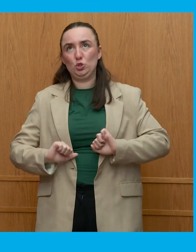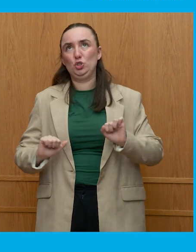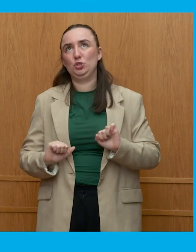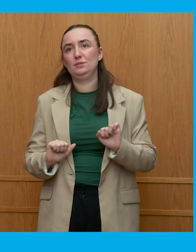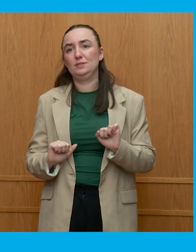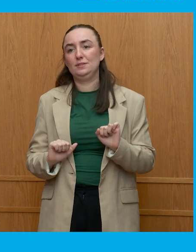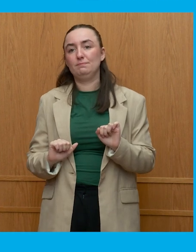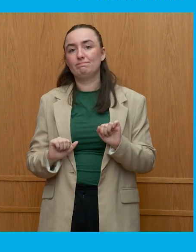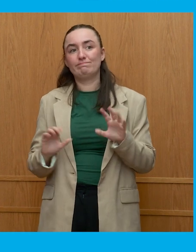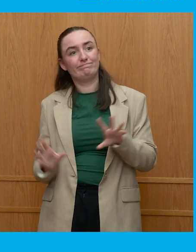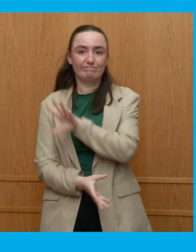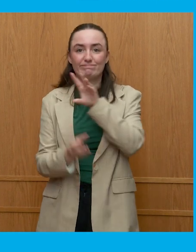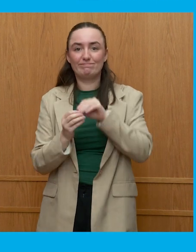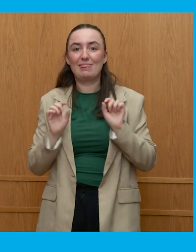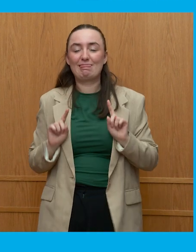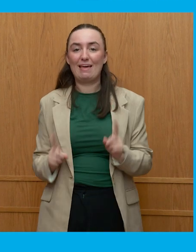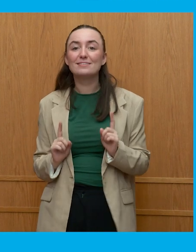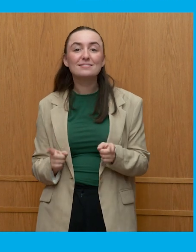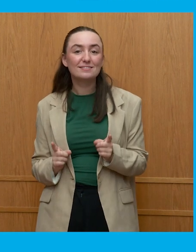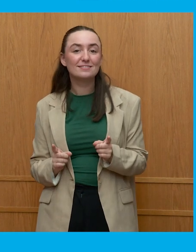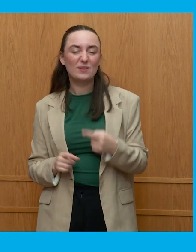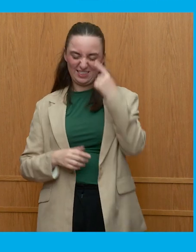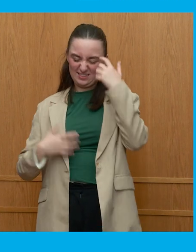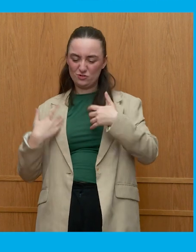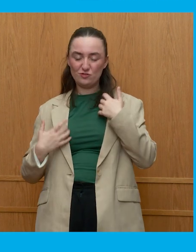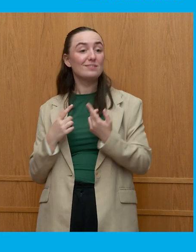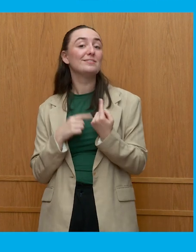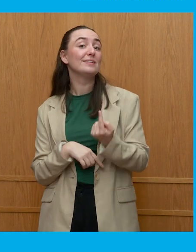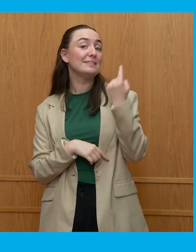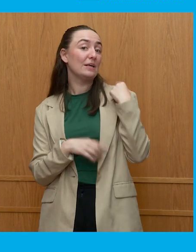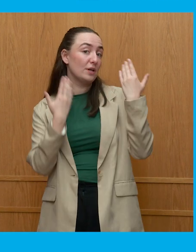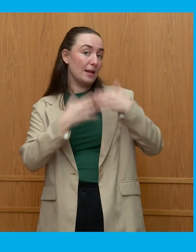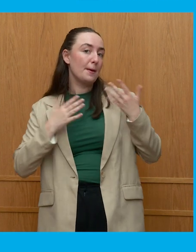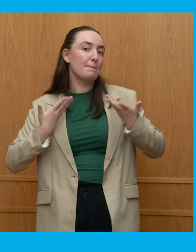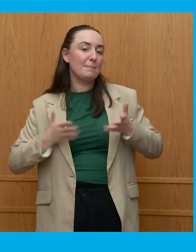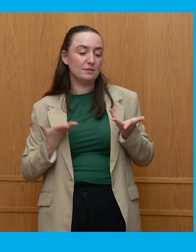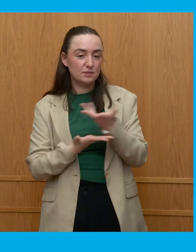captured. And I think it was quite interesting. There was a discussion last night about